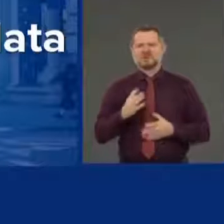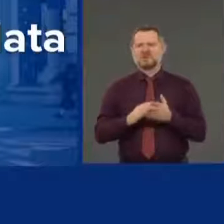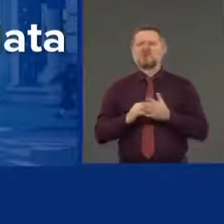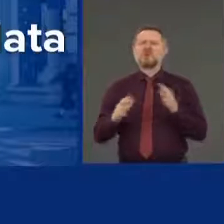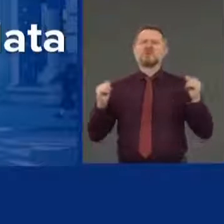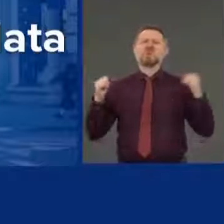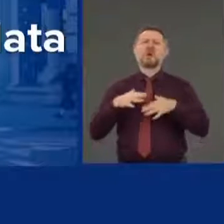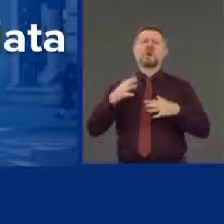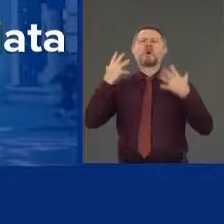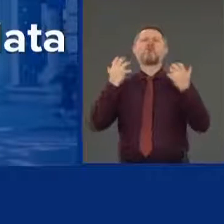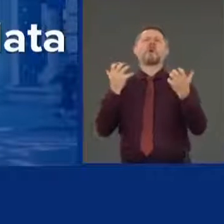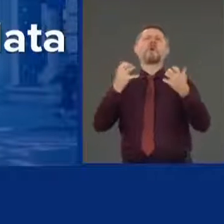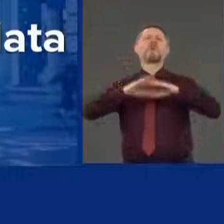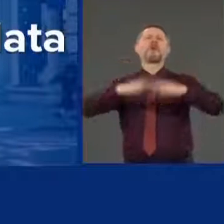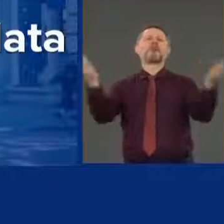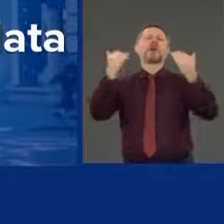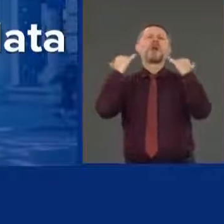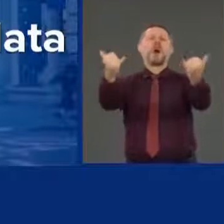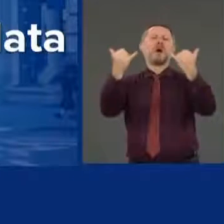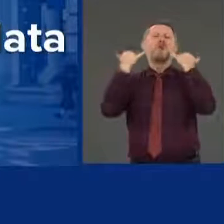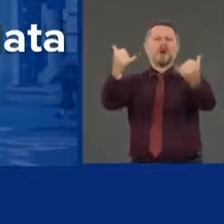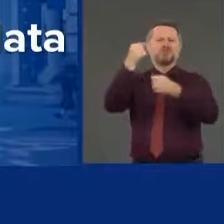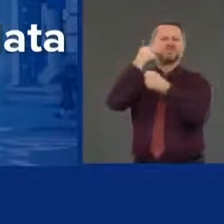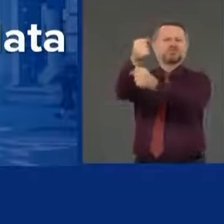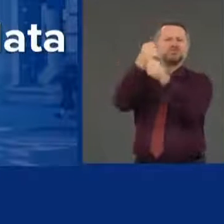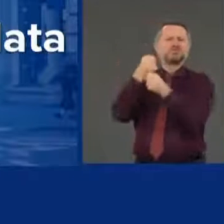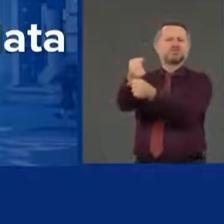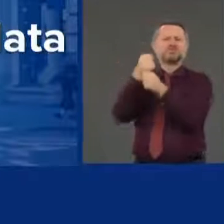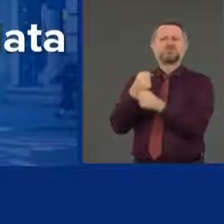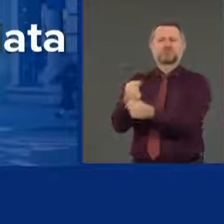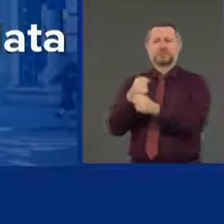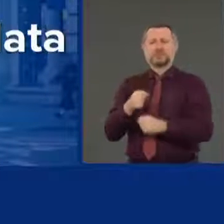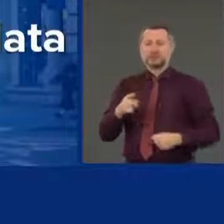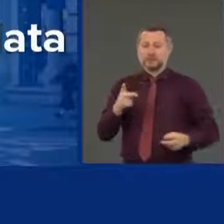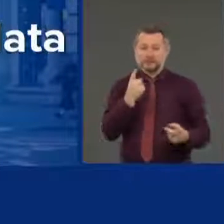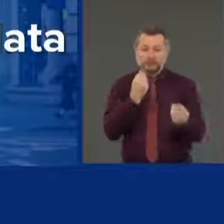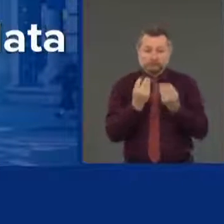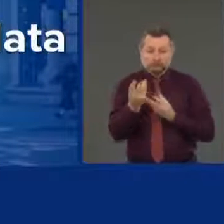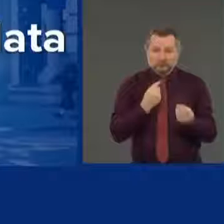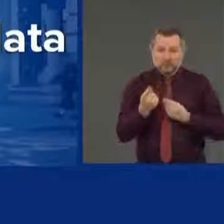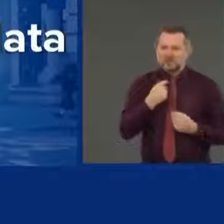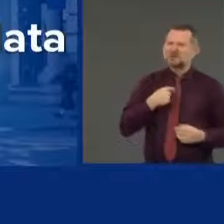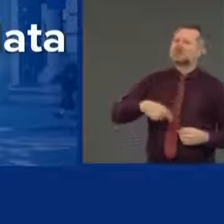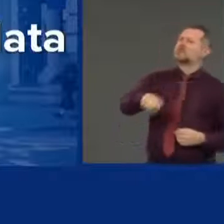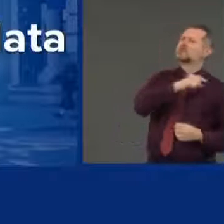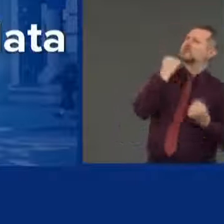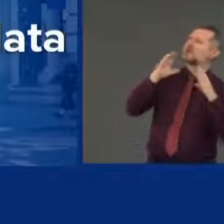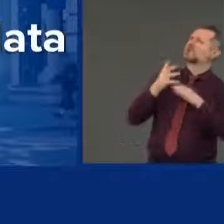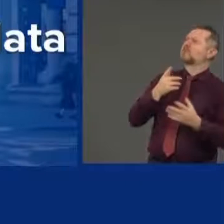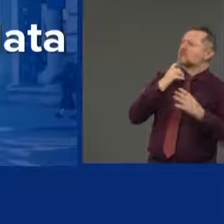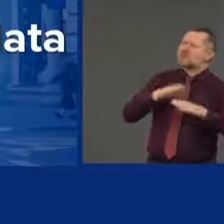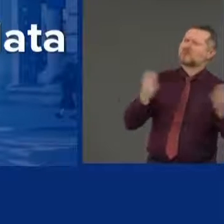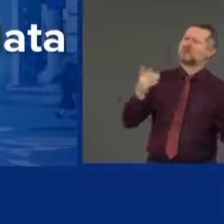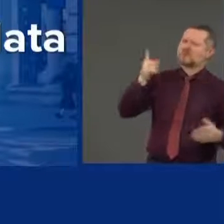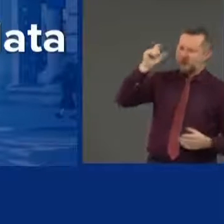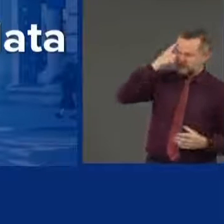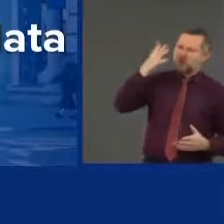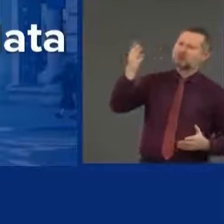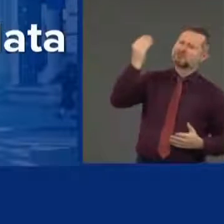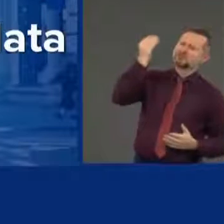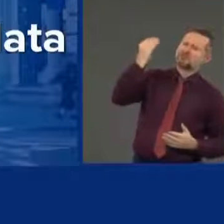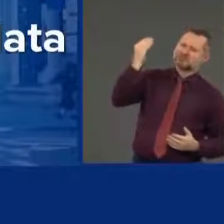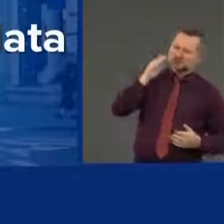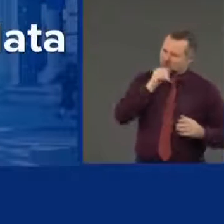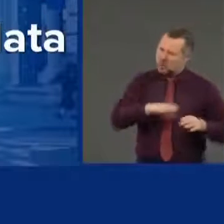and you guys would ask questions. Well, they say reopen. Why don't you reopen? Don't you think